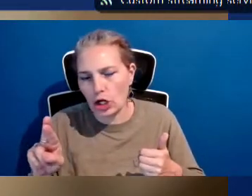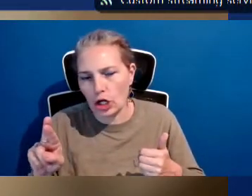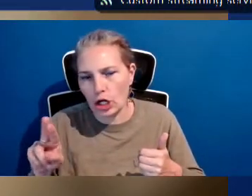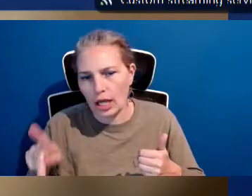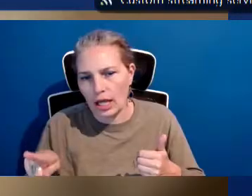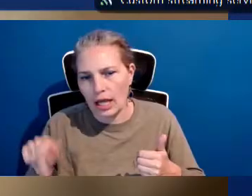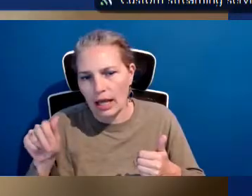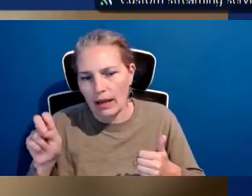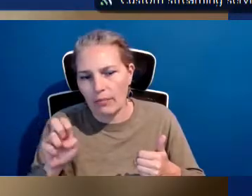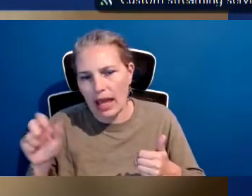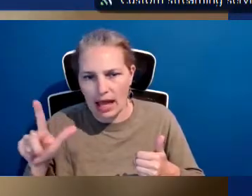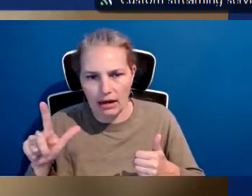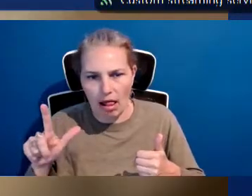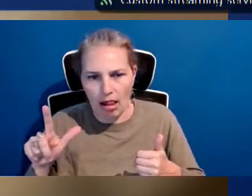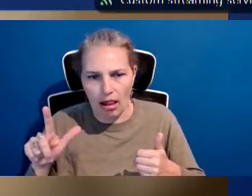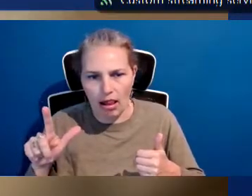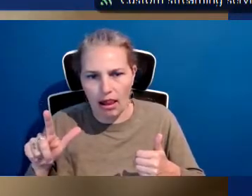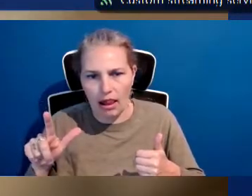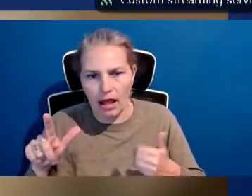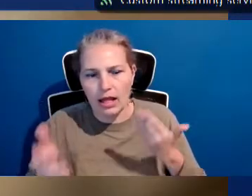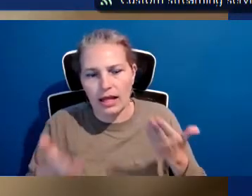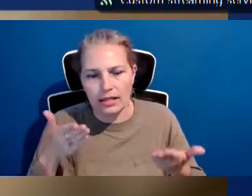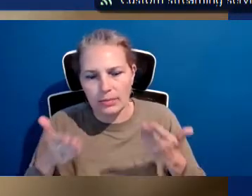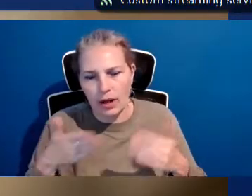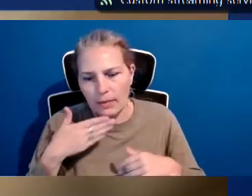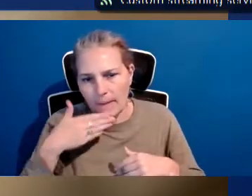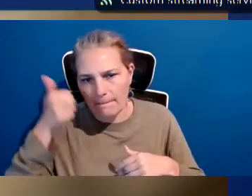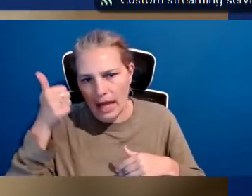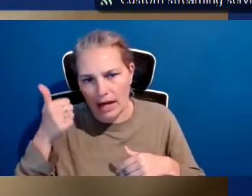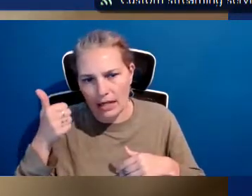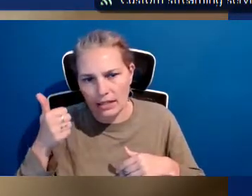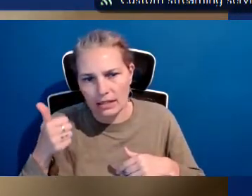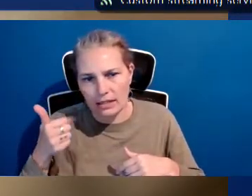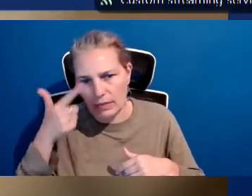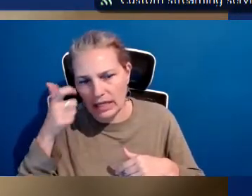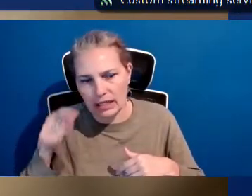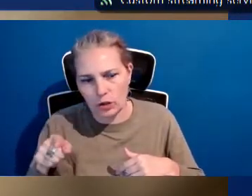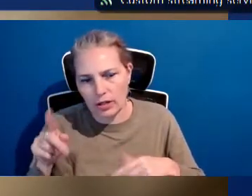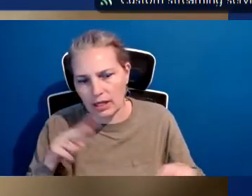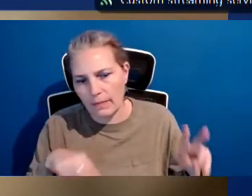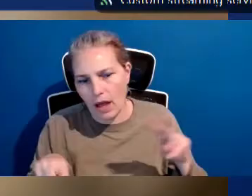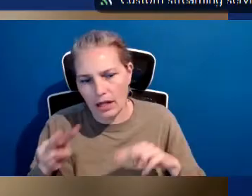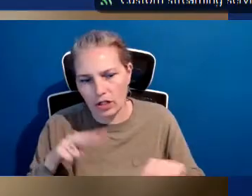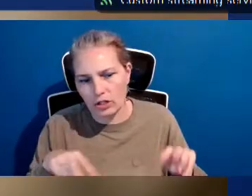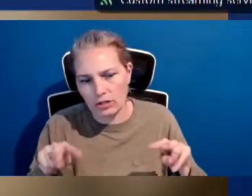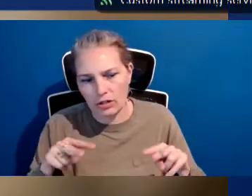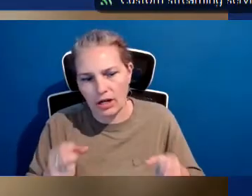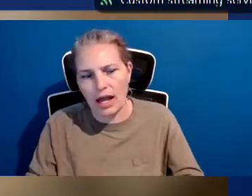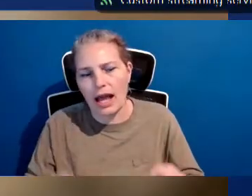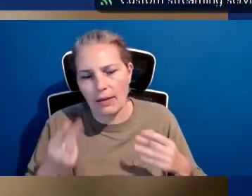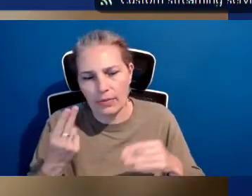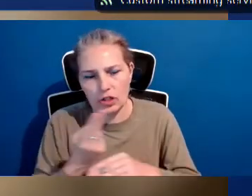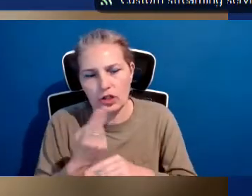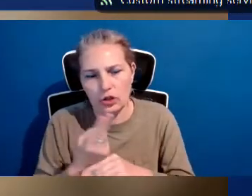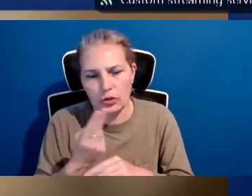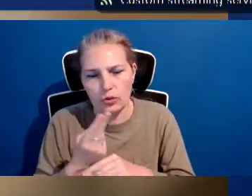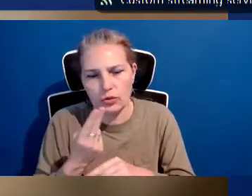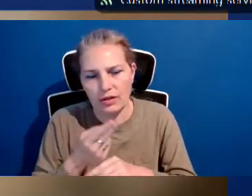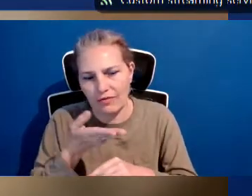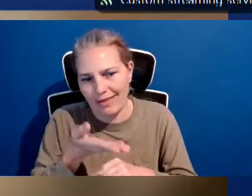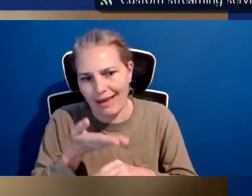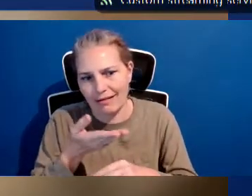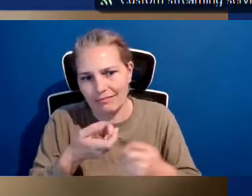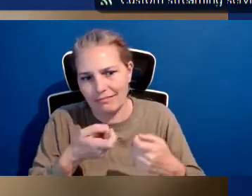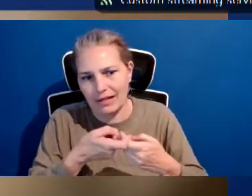If it's probably best in some ways, that way you can monitor the use of electricity at the premises,